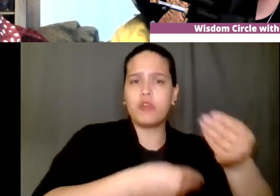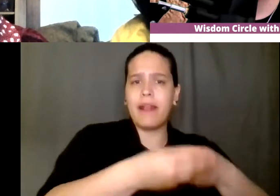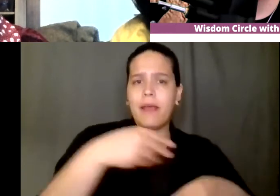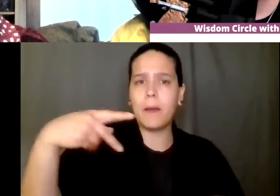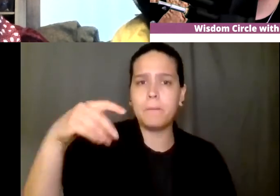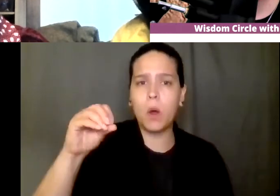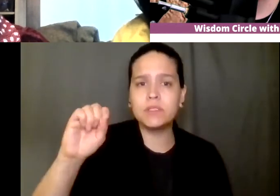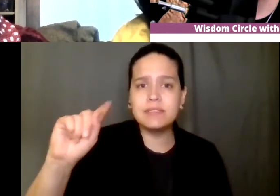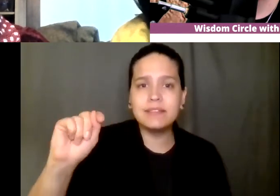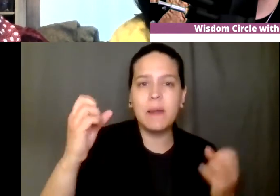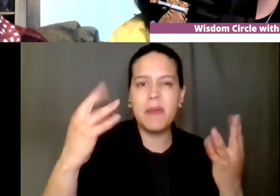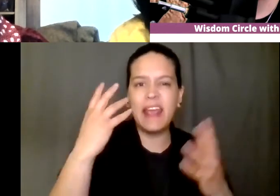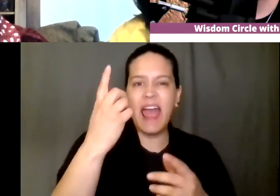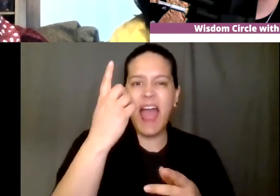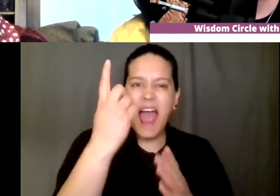we have bashes,